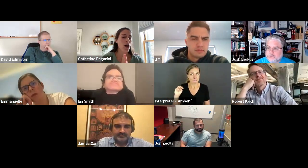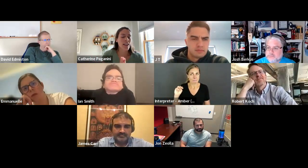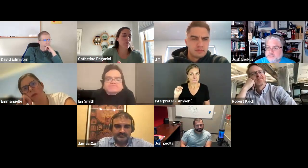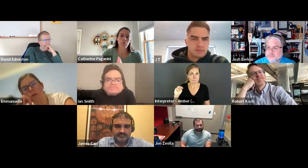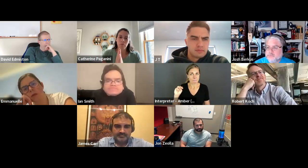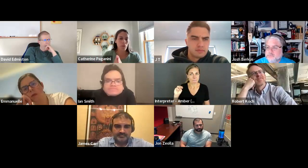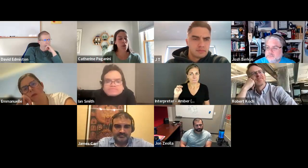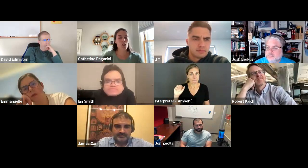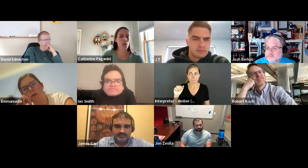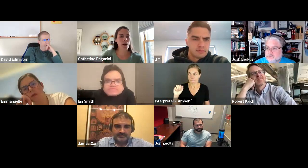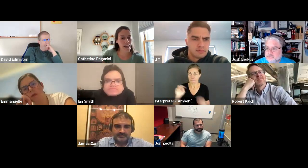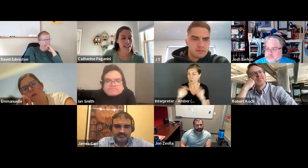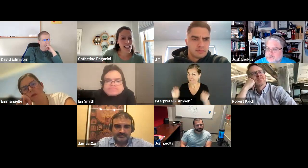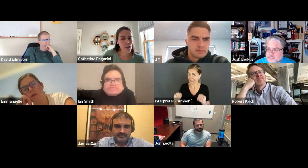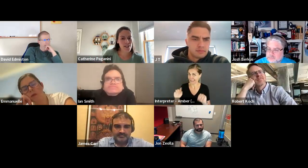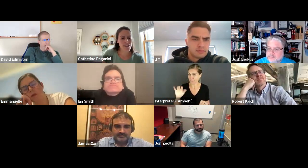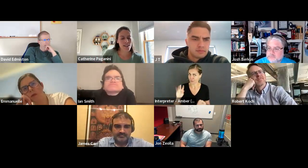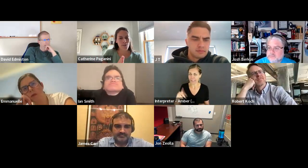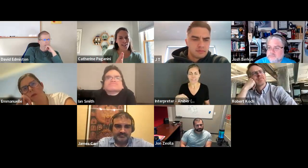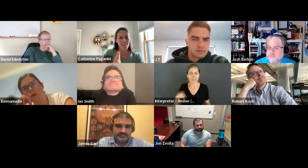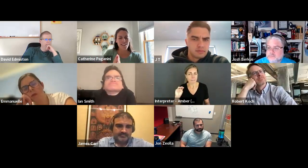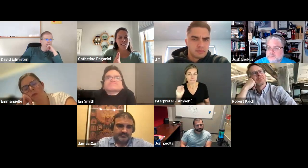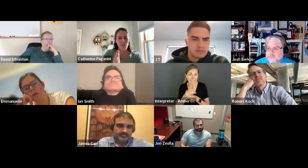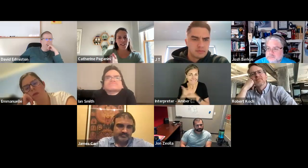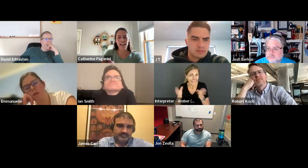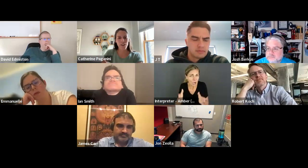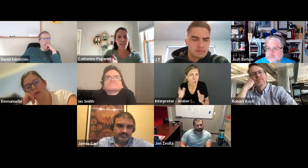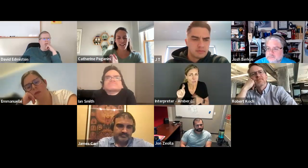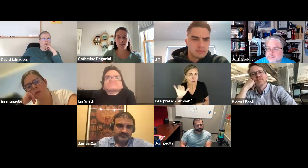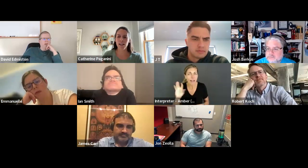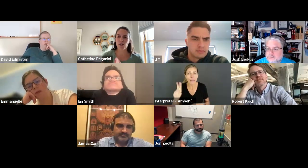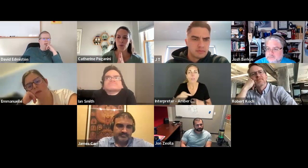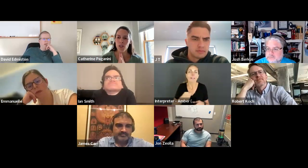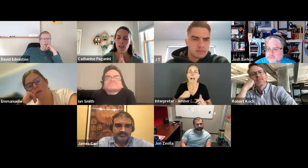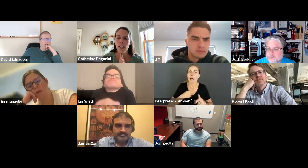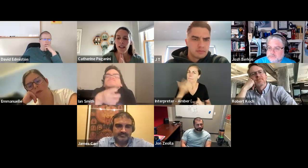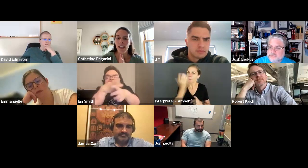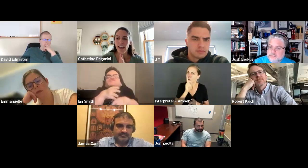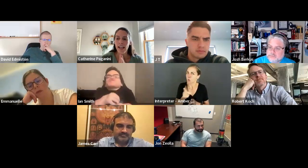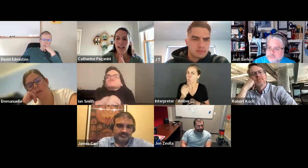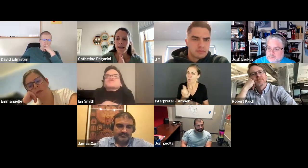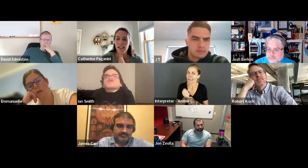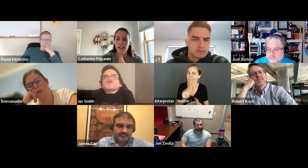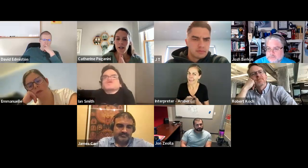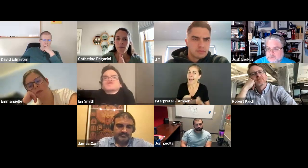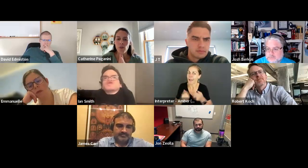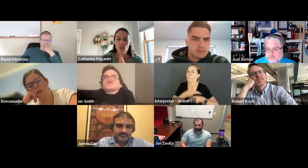a talk that I'm pretty sure we're gonna get that because it's a different category than the regular submission.